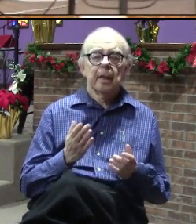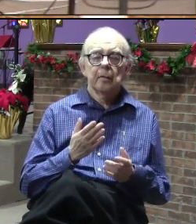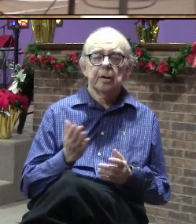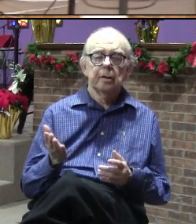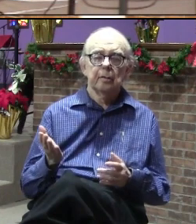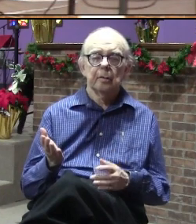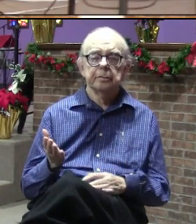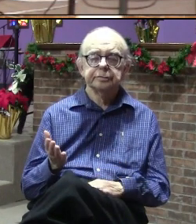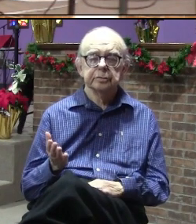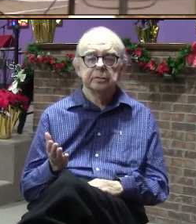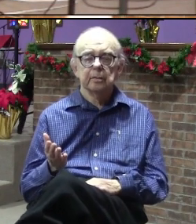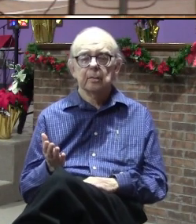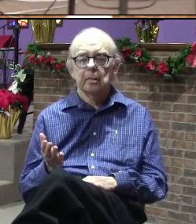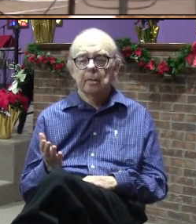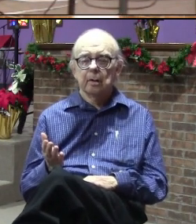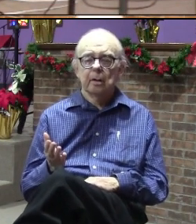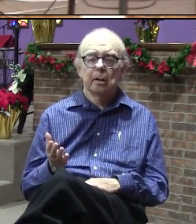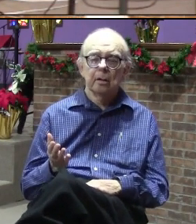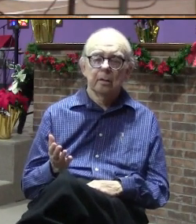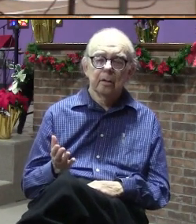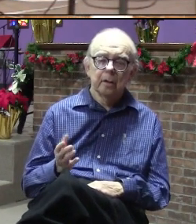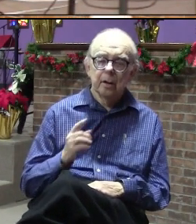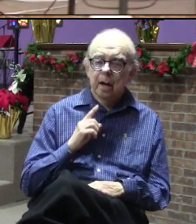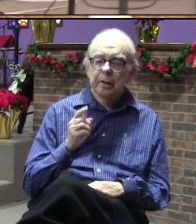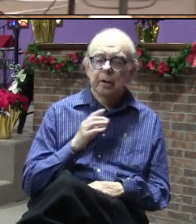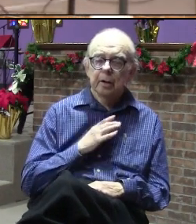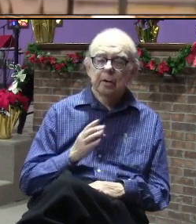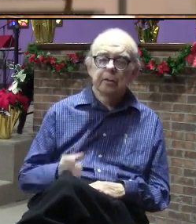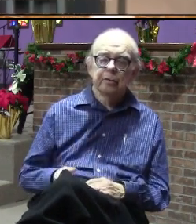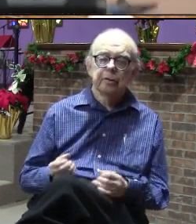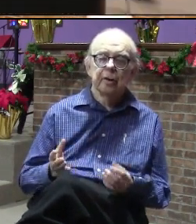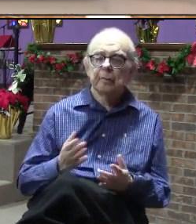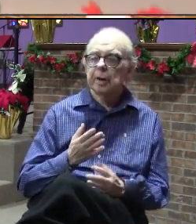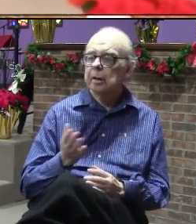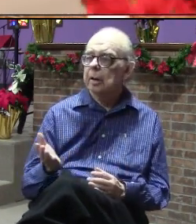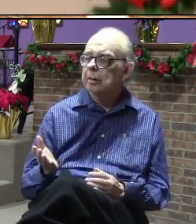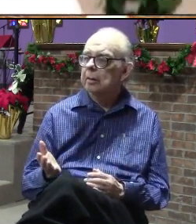all are Christians?